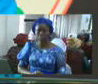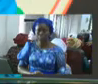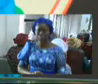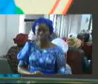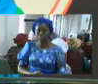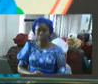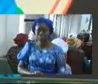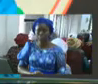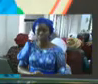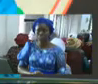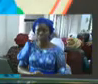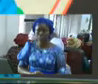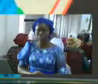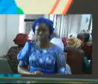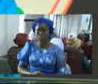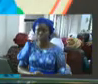First of all,